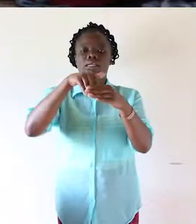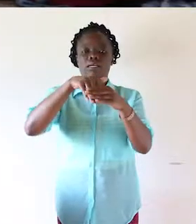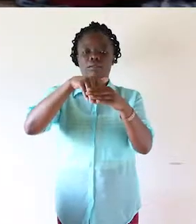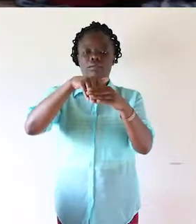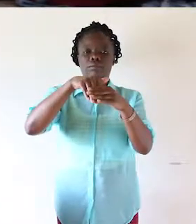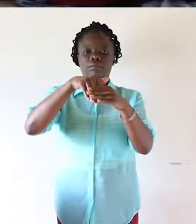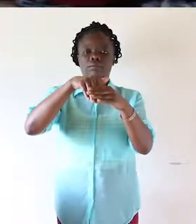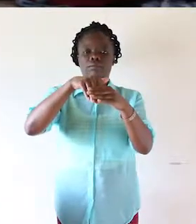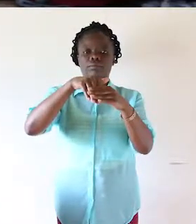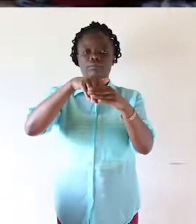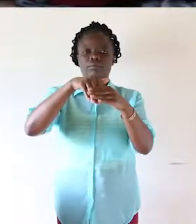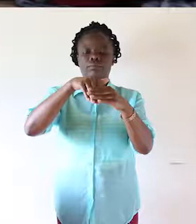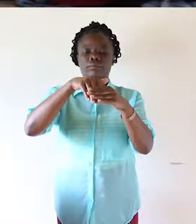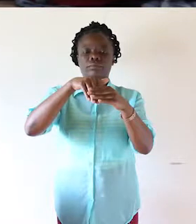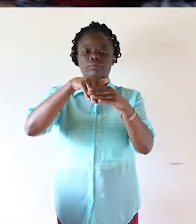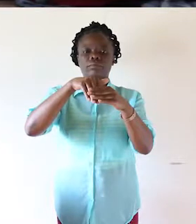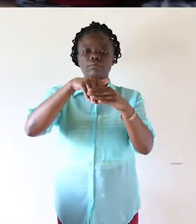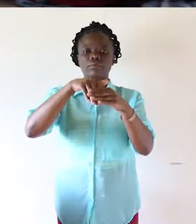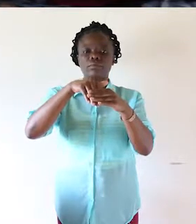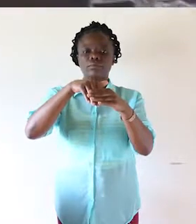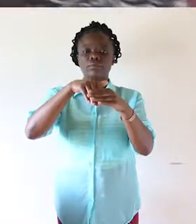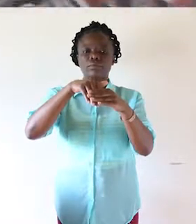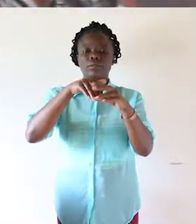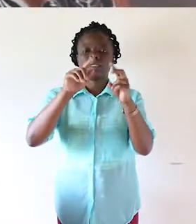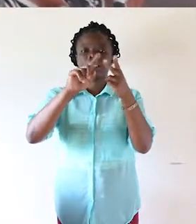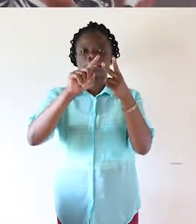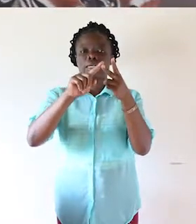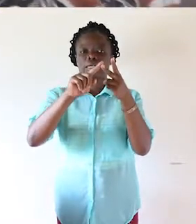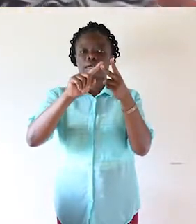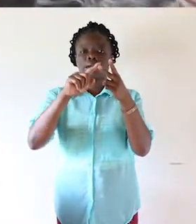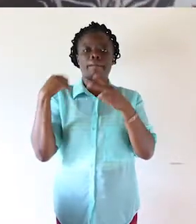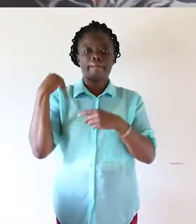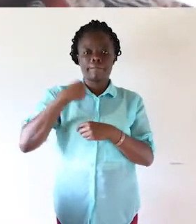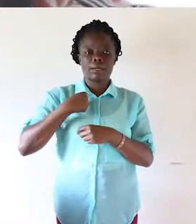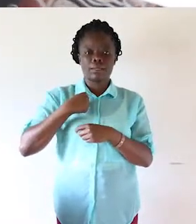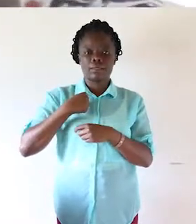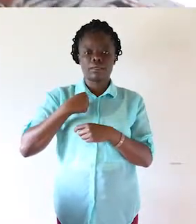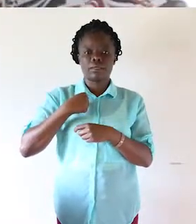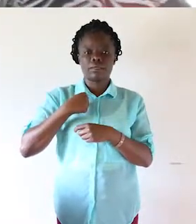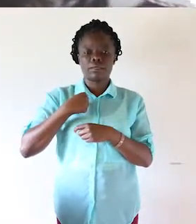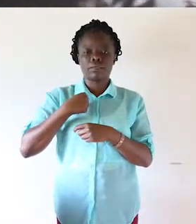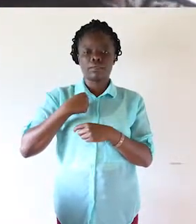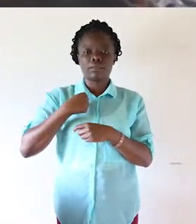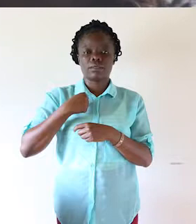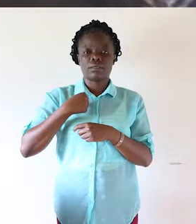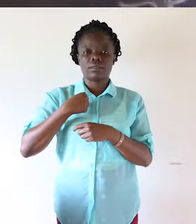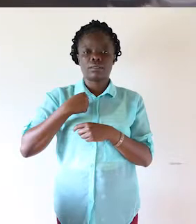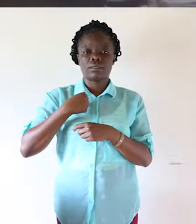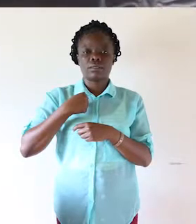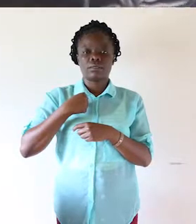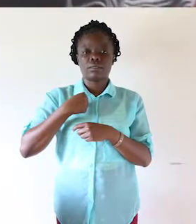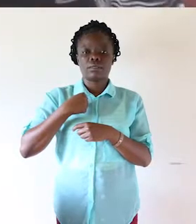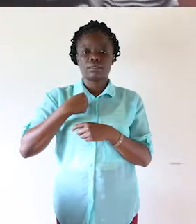inside. Finished. It's one example. The second bag type,